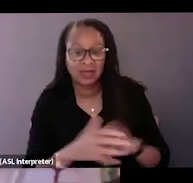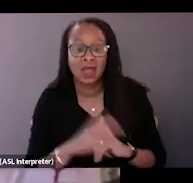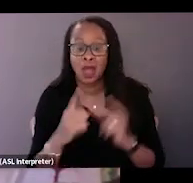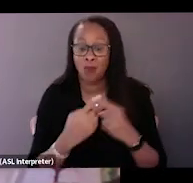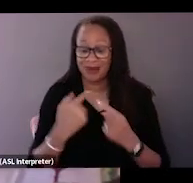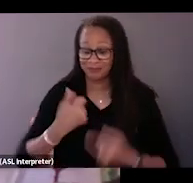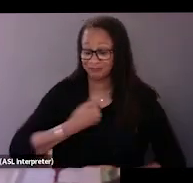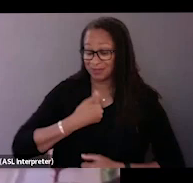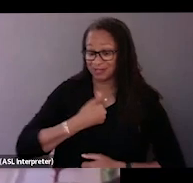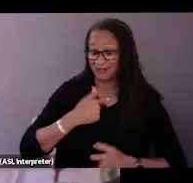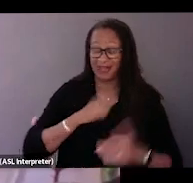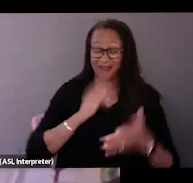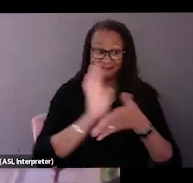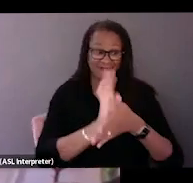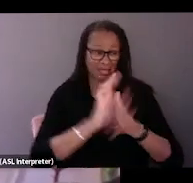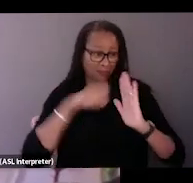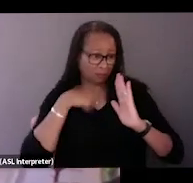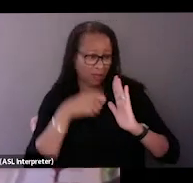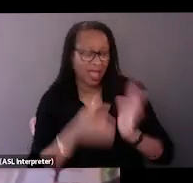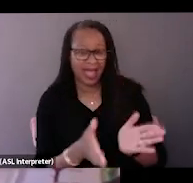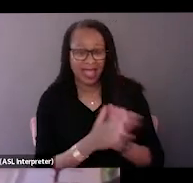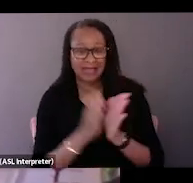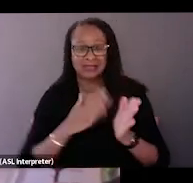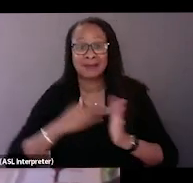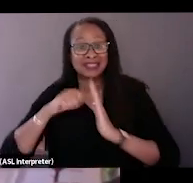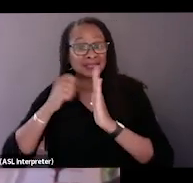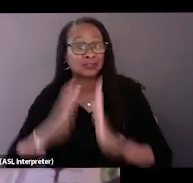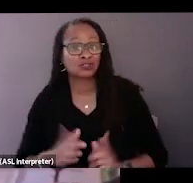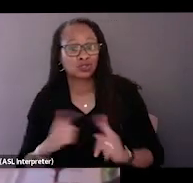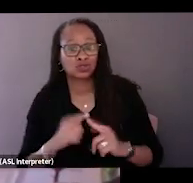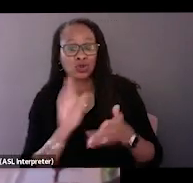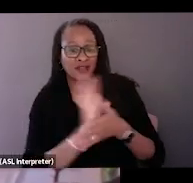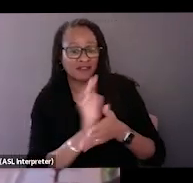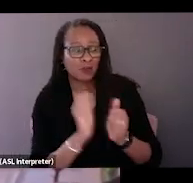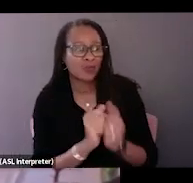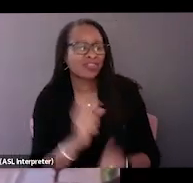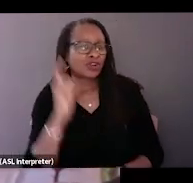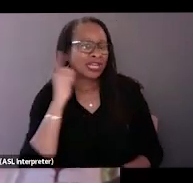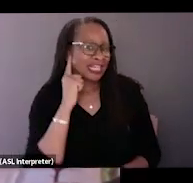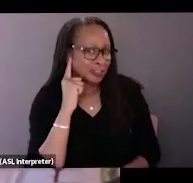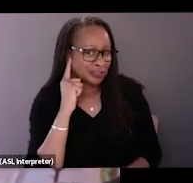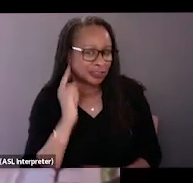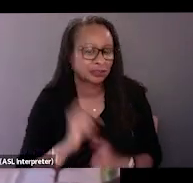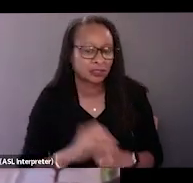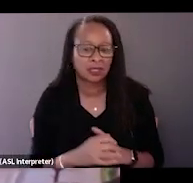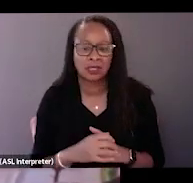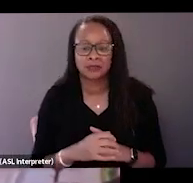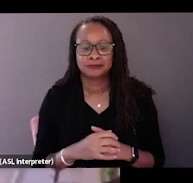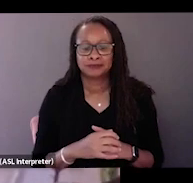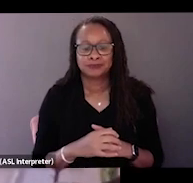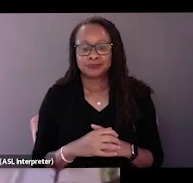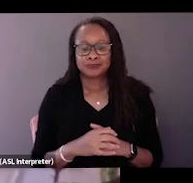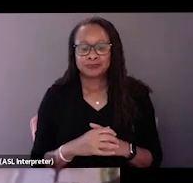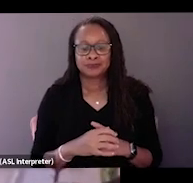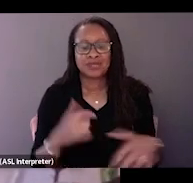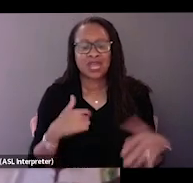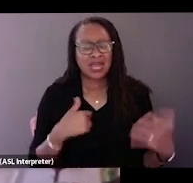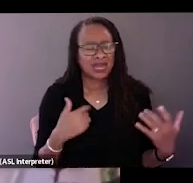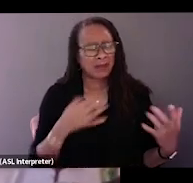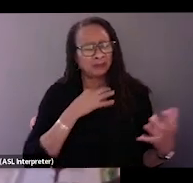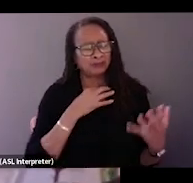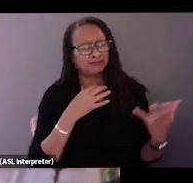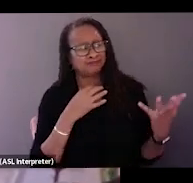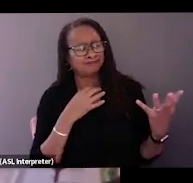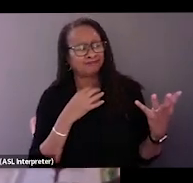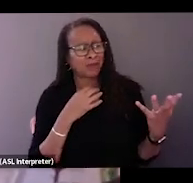I'm filming, I often ask my cinematographers to film with their ears. And I